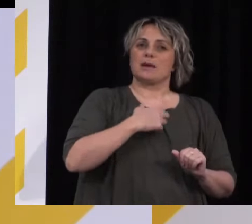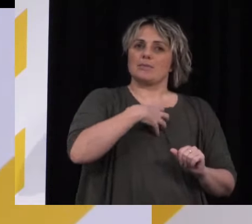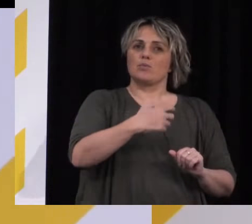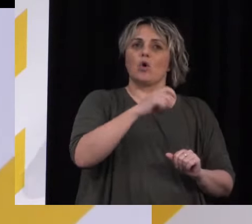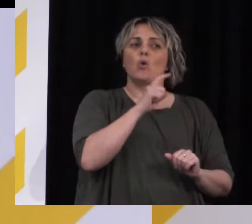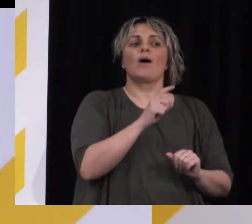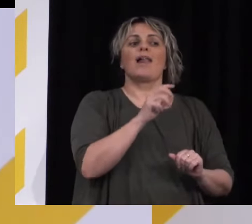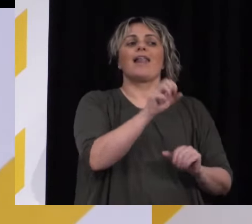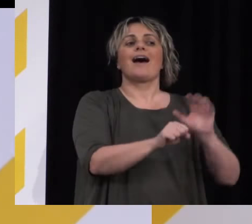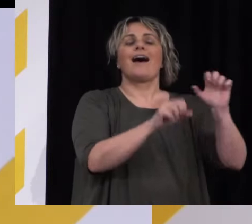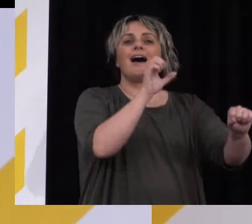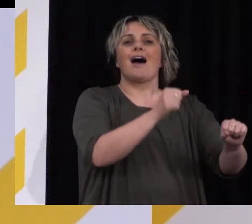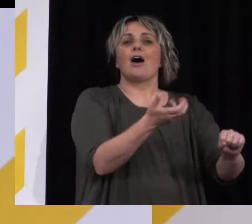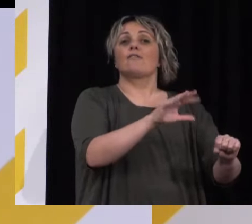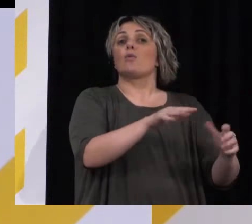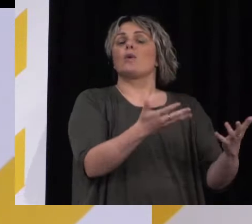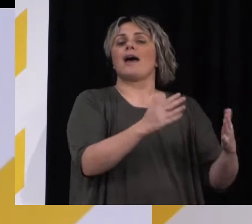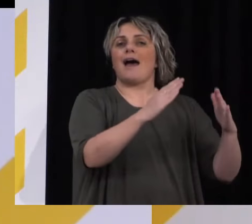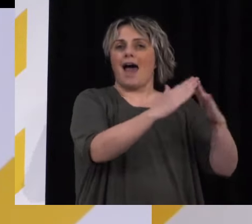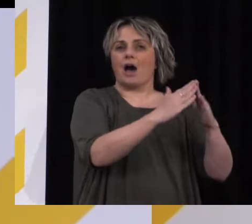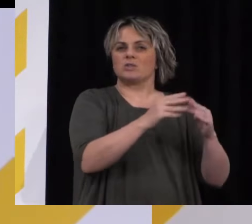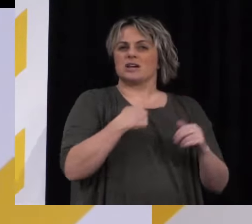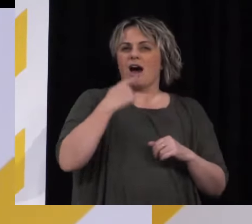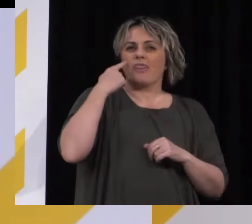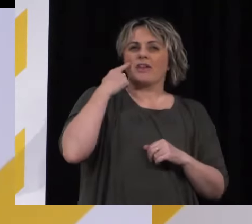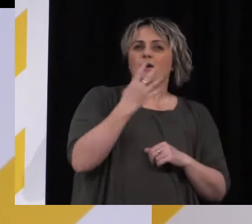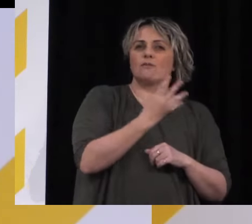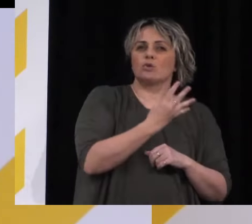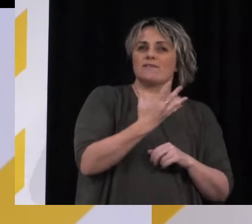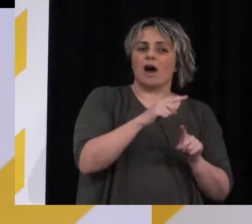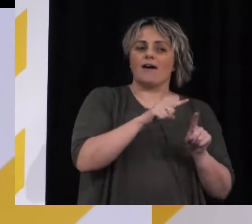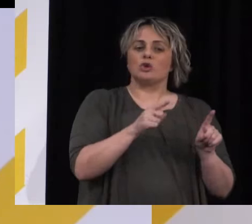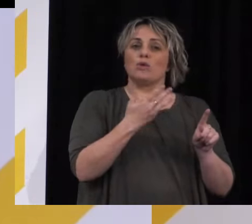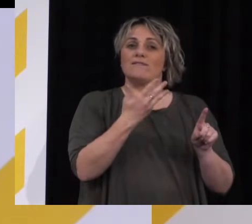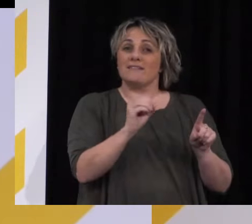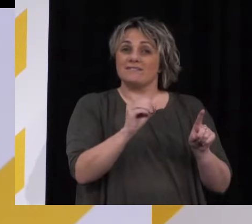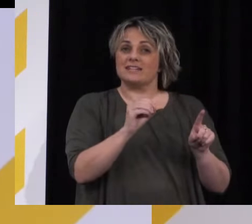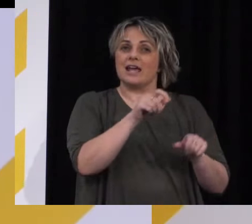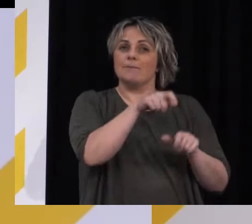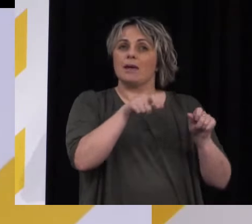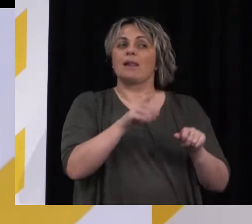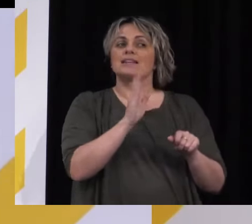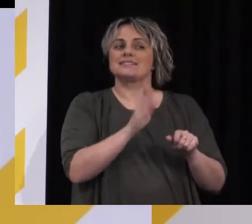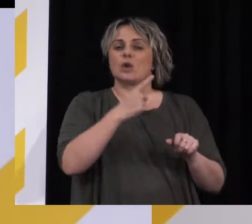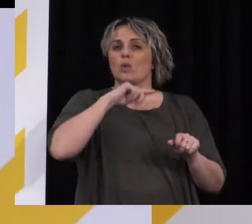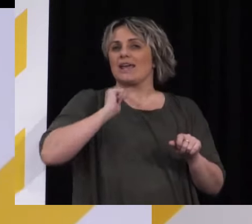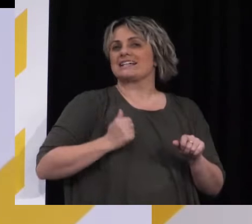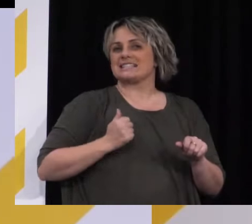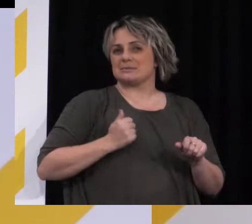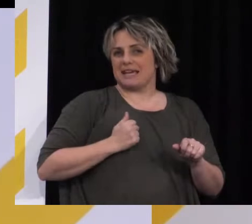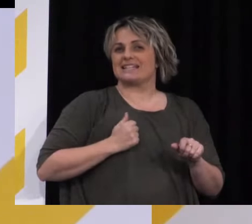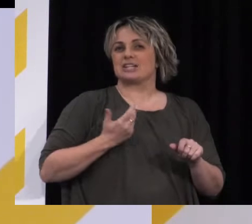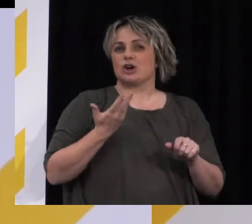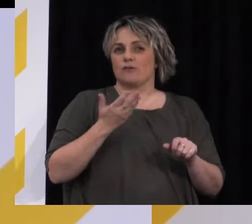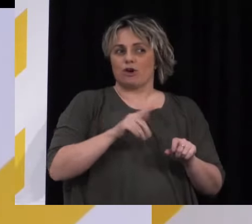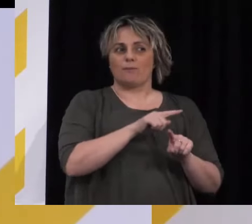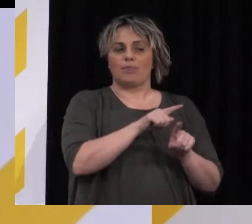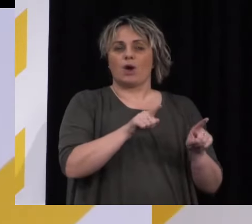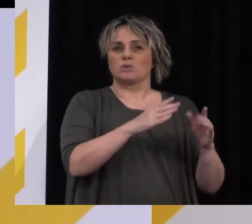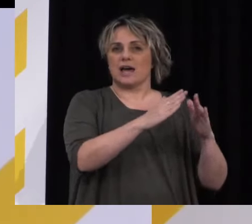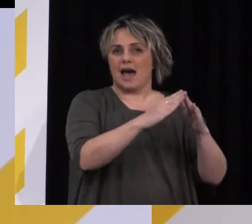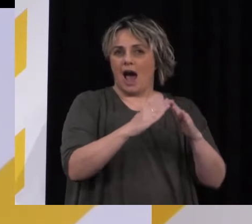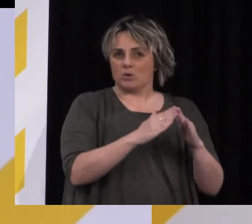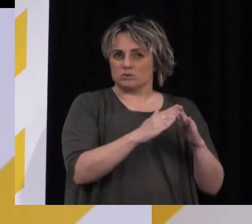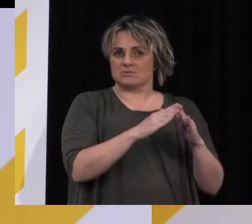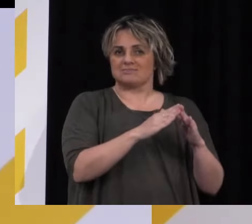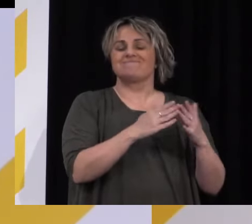looking at the numbers today, somewhere between 45 and 50 cases still expected from even the cases in